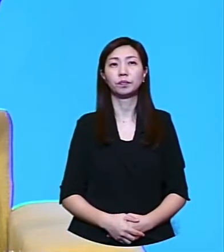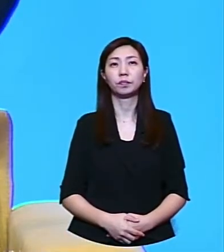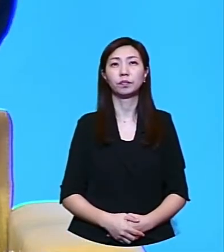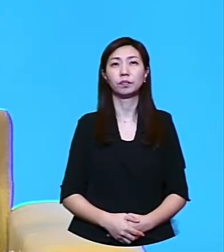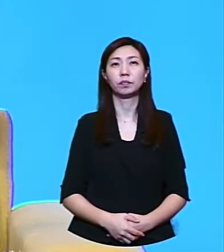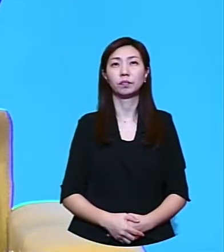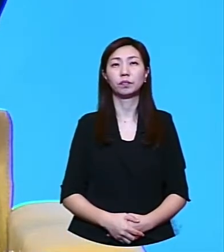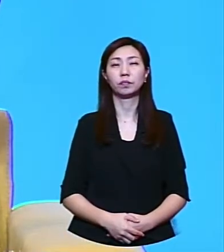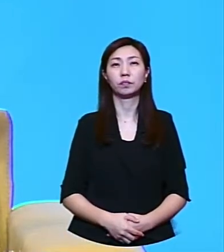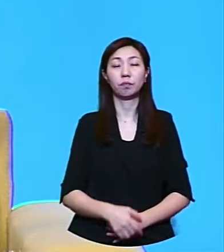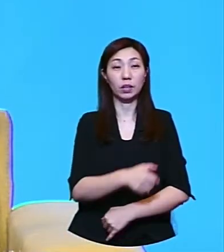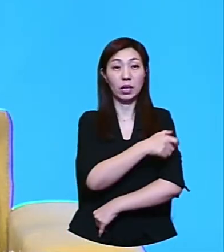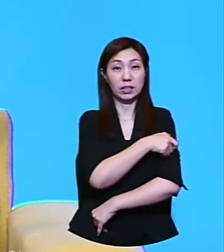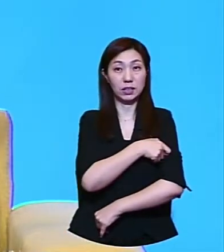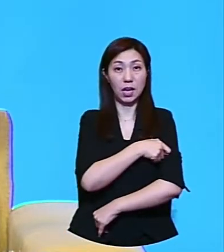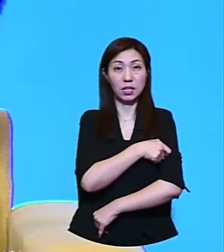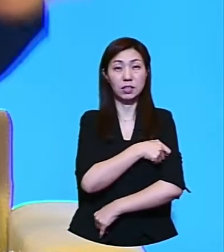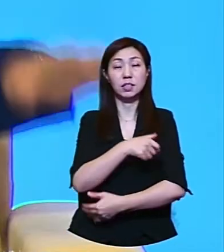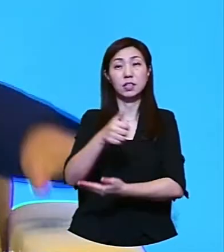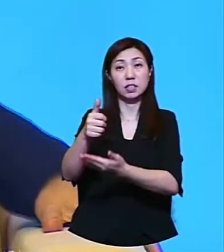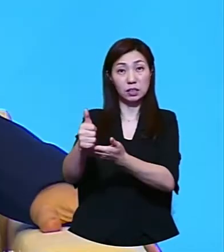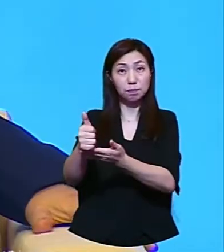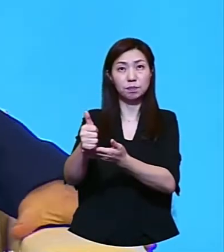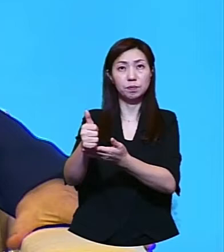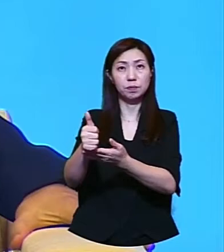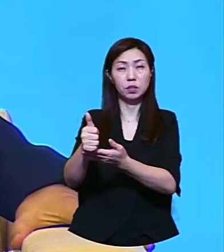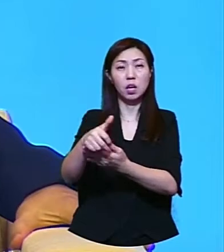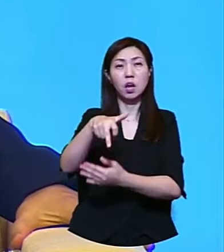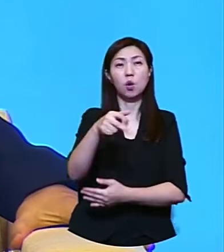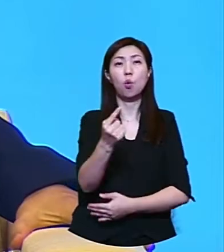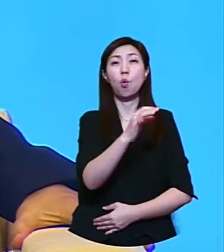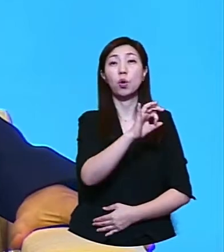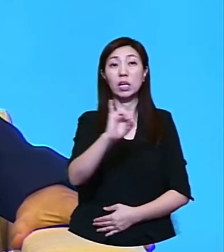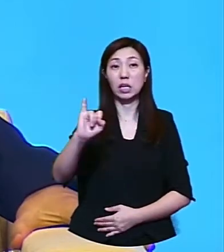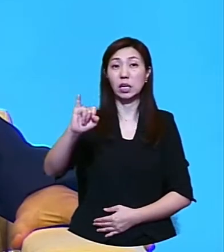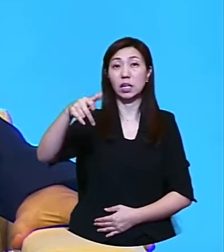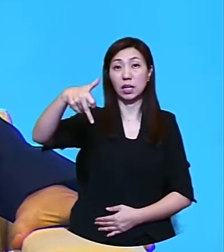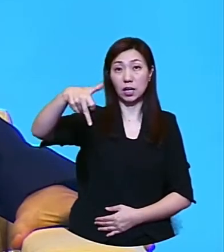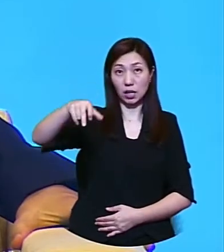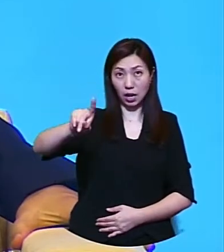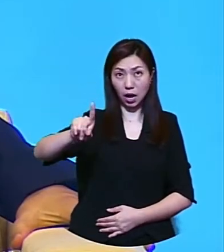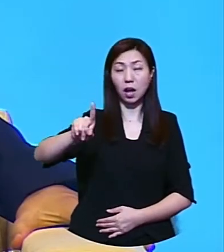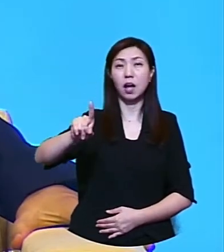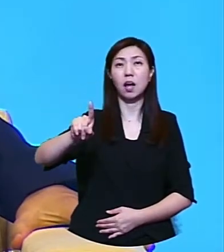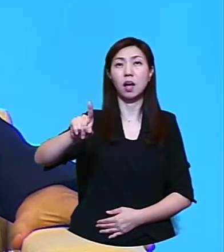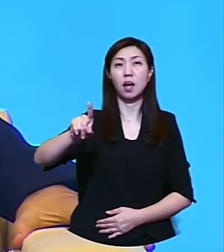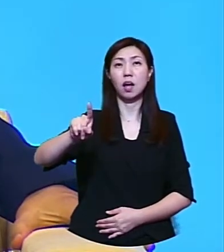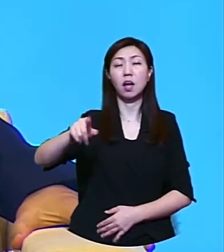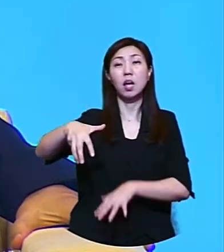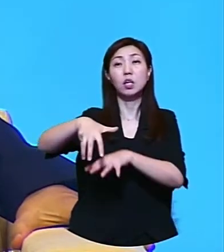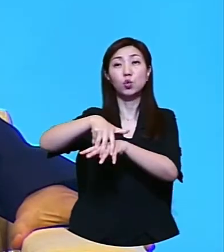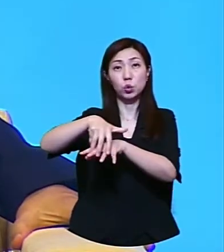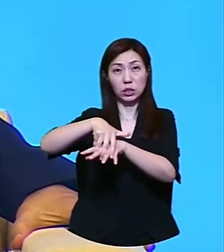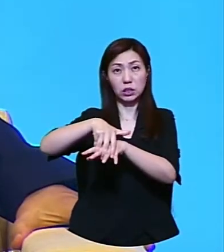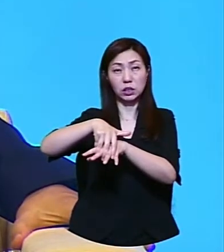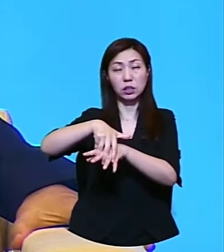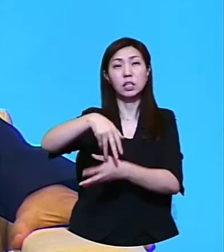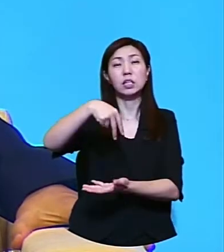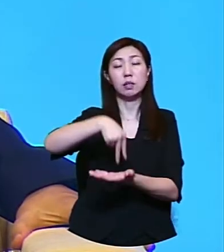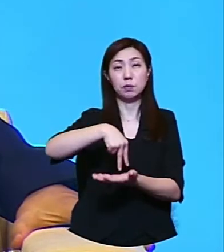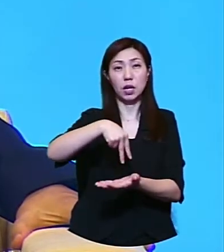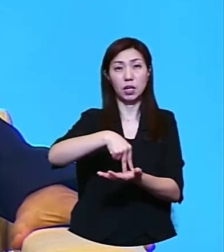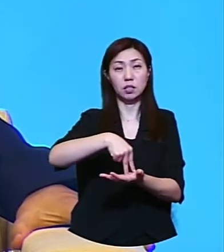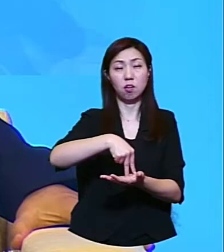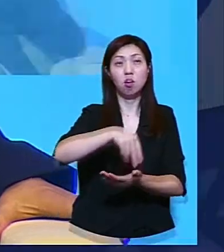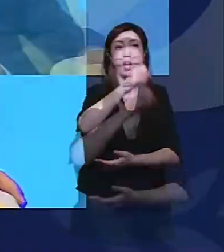you elaborate a little bit at the KOICA's program on the SDGs 1 to